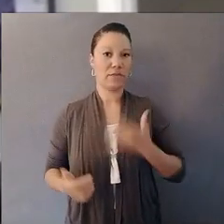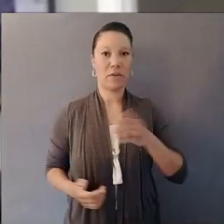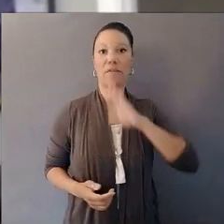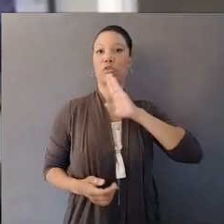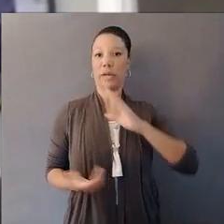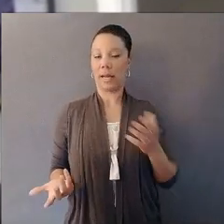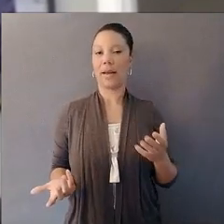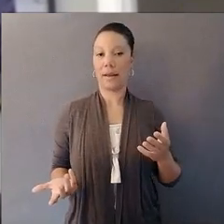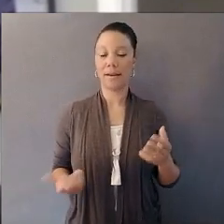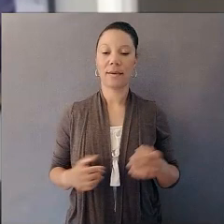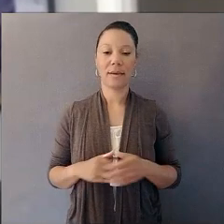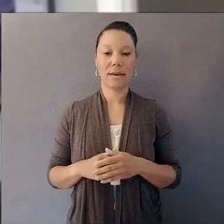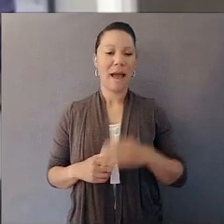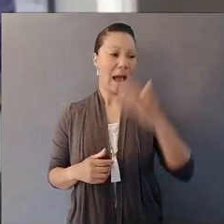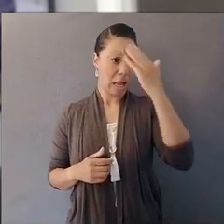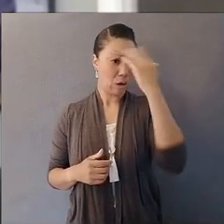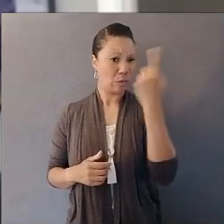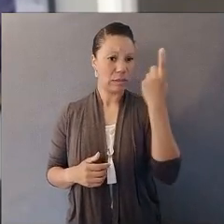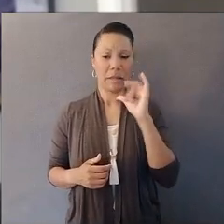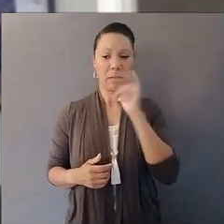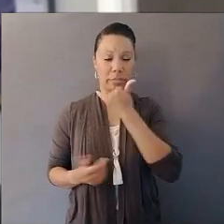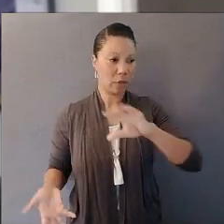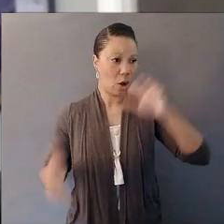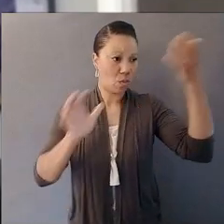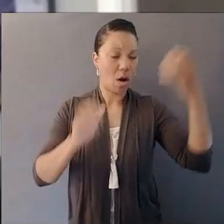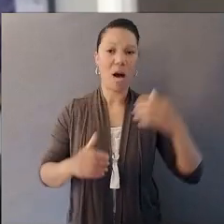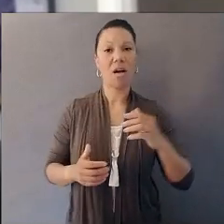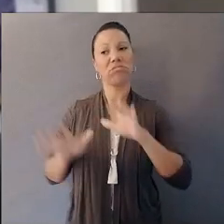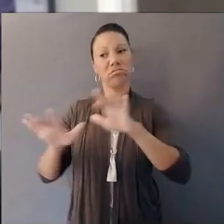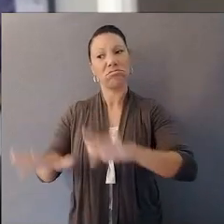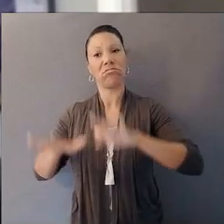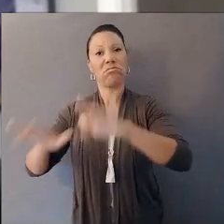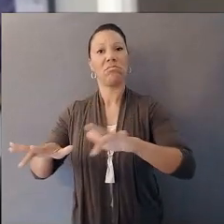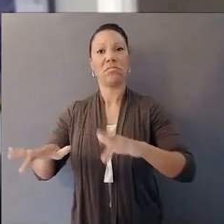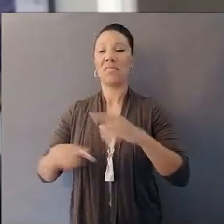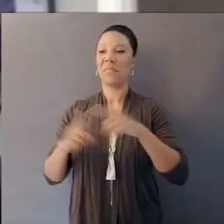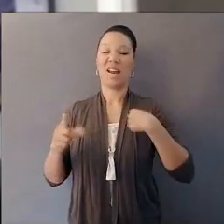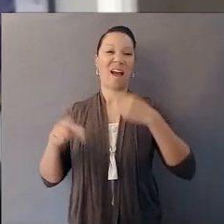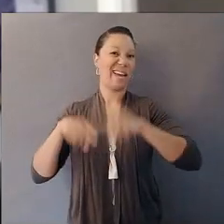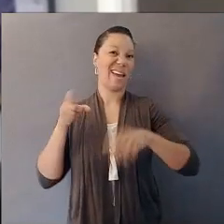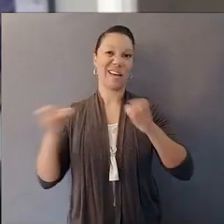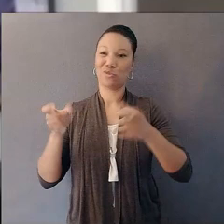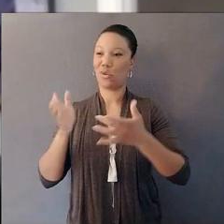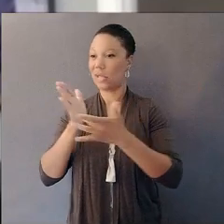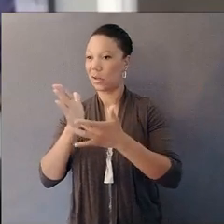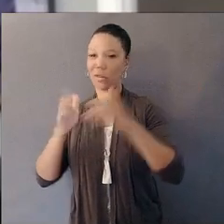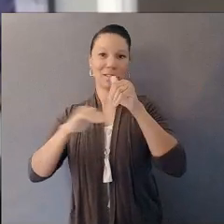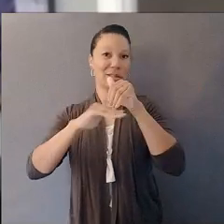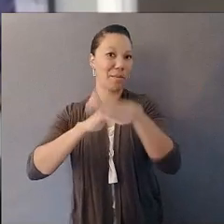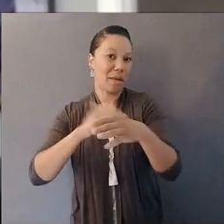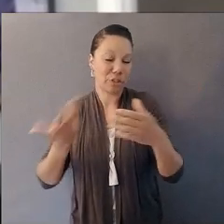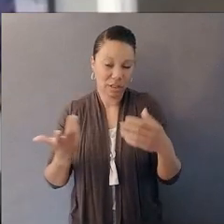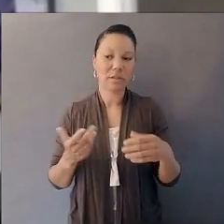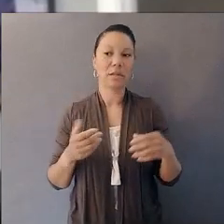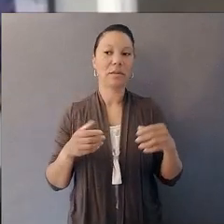like something's gone wrong and I feel bad, but I can't control the technology. I can't control the submission system or anything like that. All I can do is